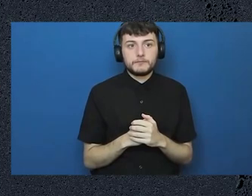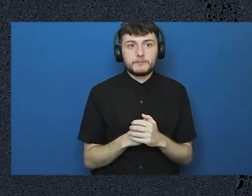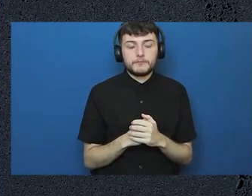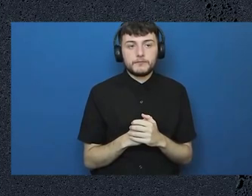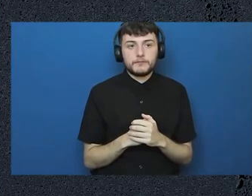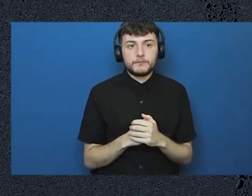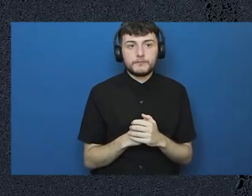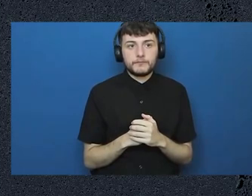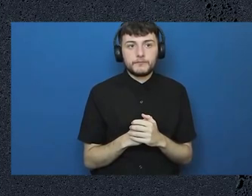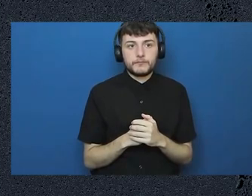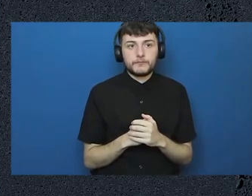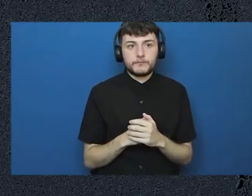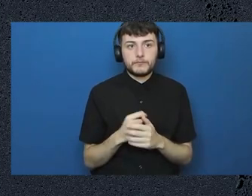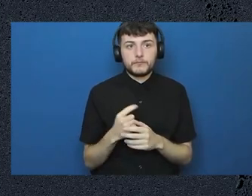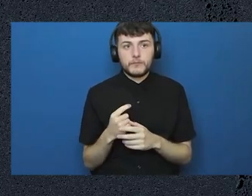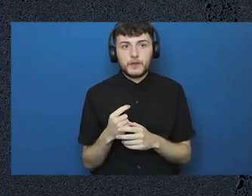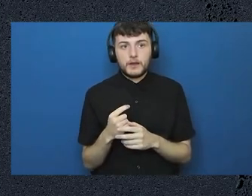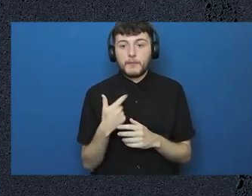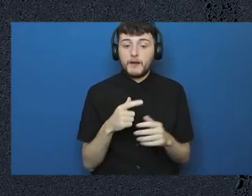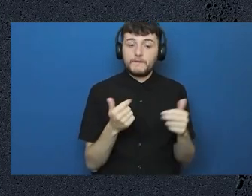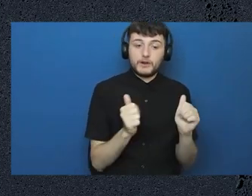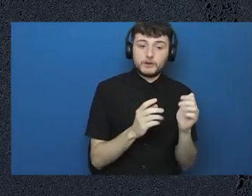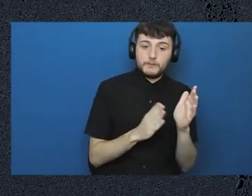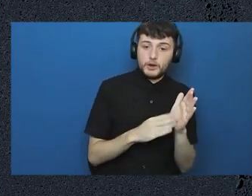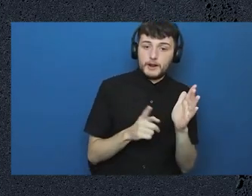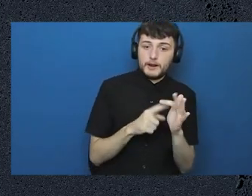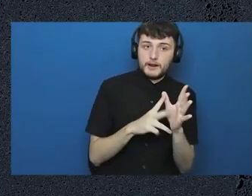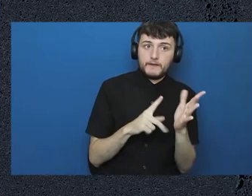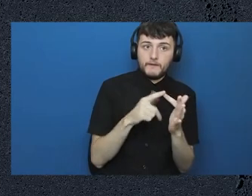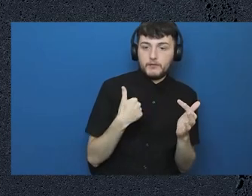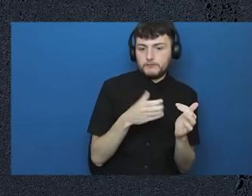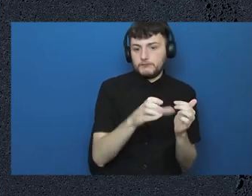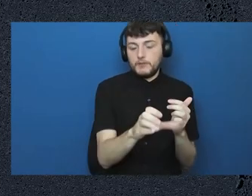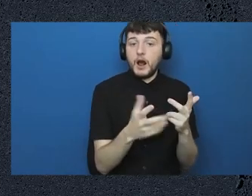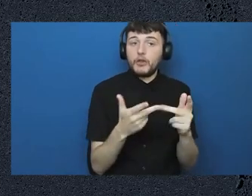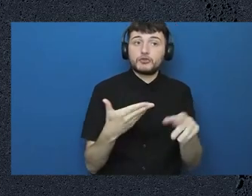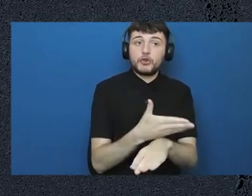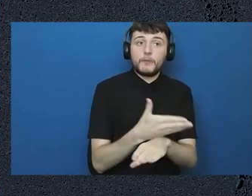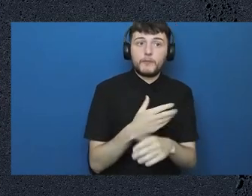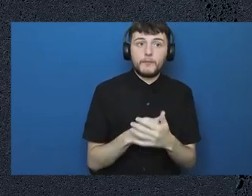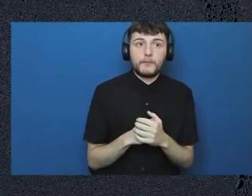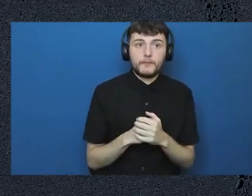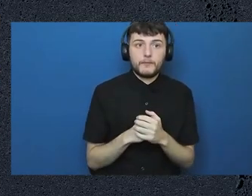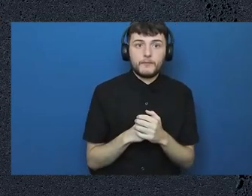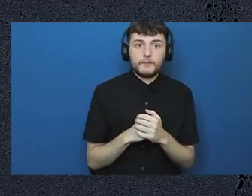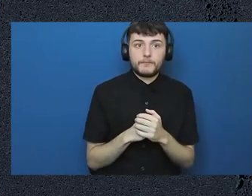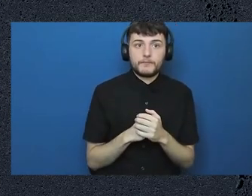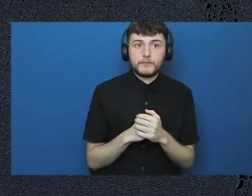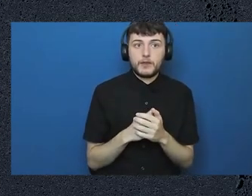But changed your job? They changed my job. I was supposed to work at the mother-baby unit with pregnant people, and they thought I might not be quite up to it. Well, because